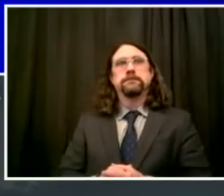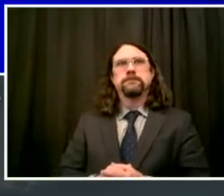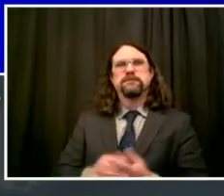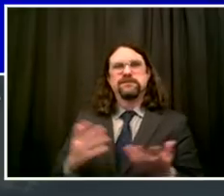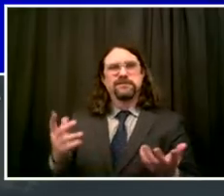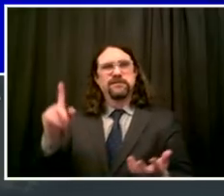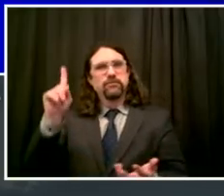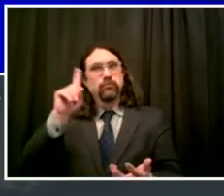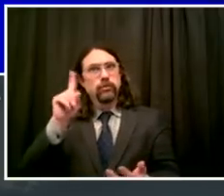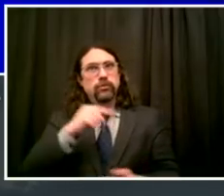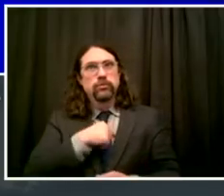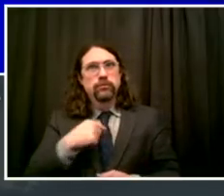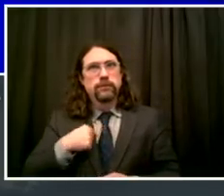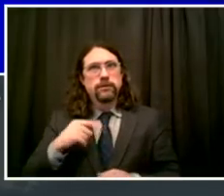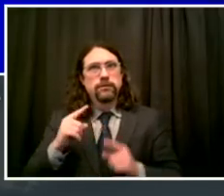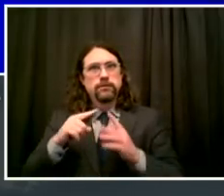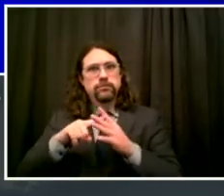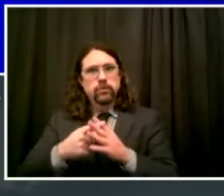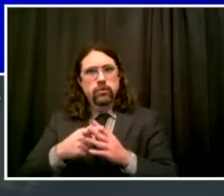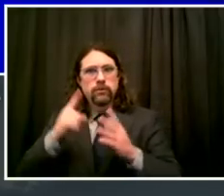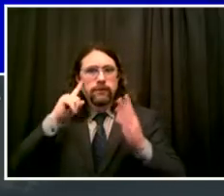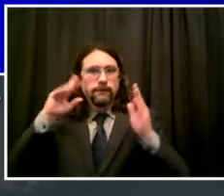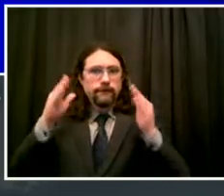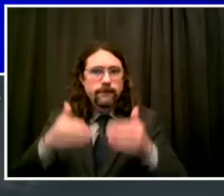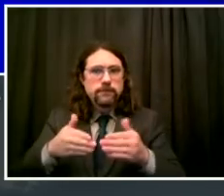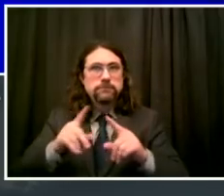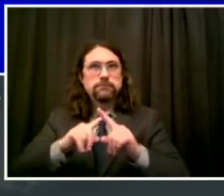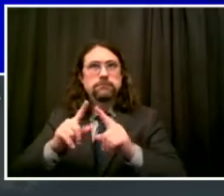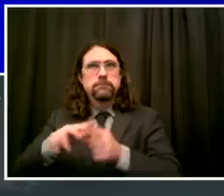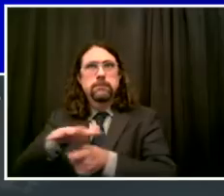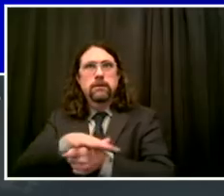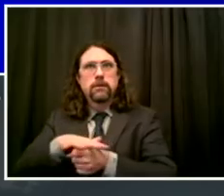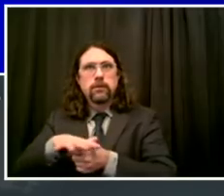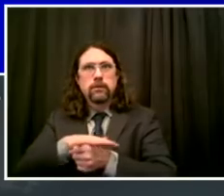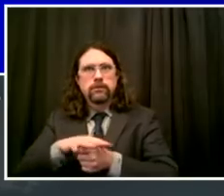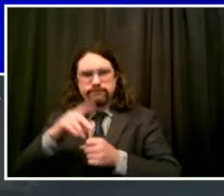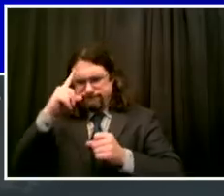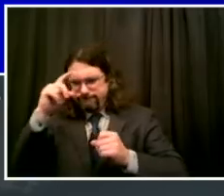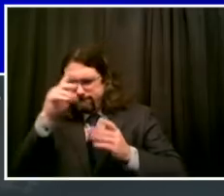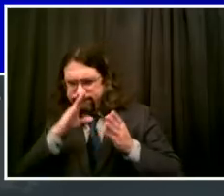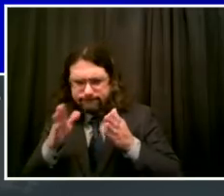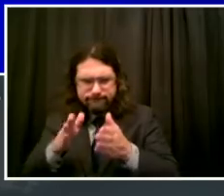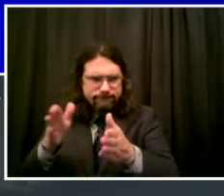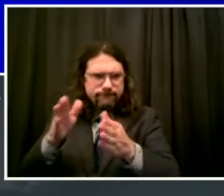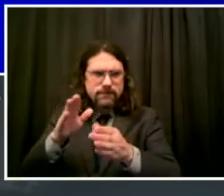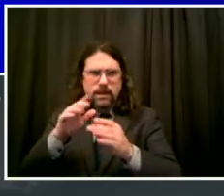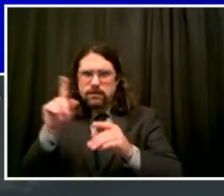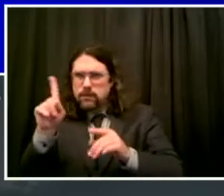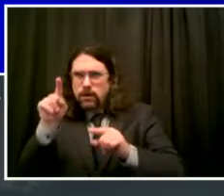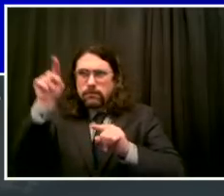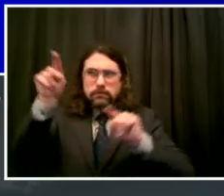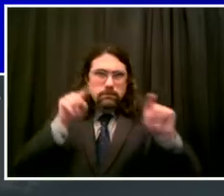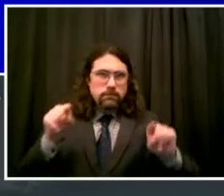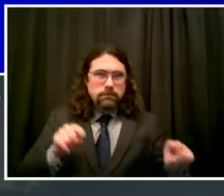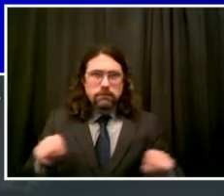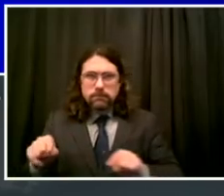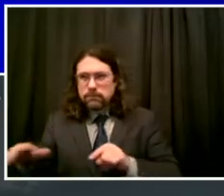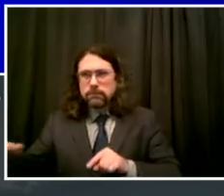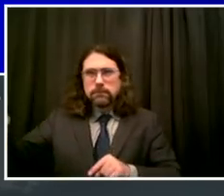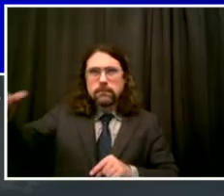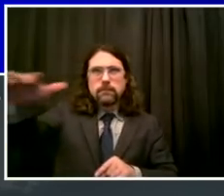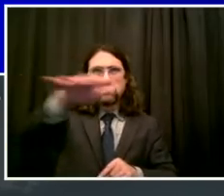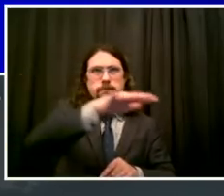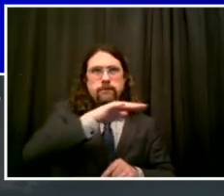So we're going to be focused on neighborhoods all over the 5 boroughs. In Brooklyn, those neighborhoods will be Flatbush and East